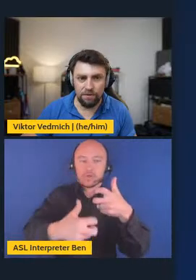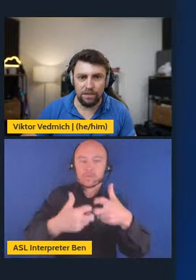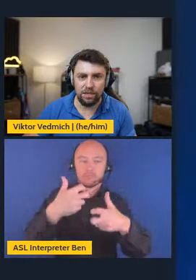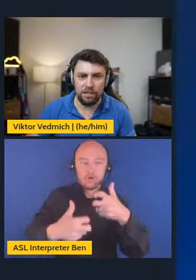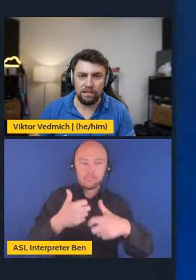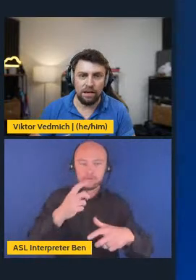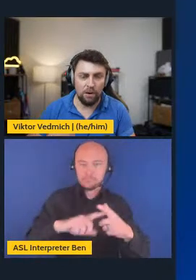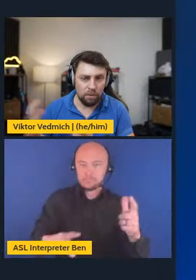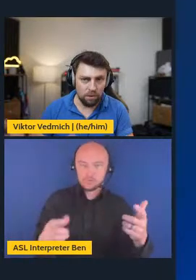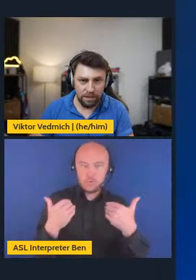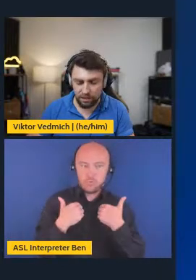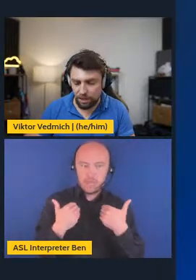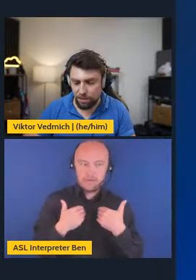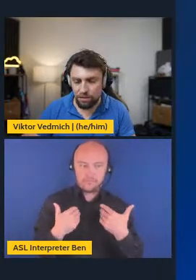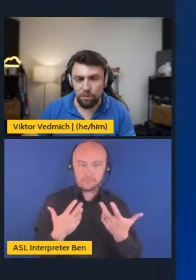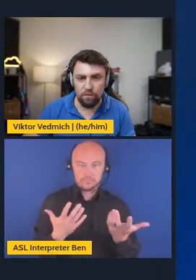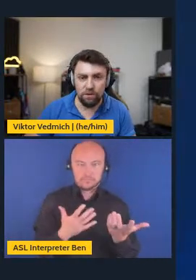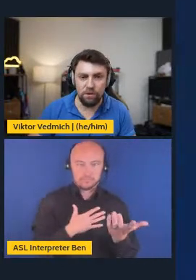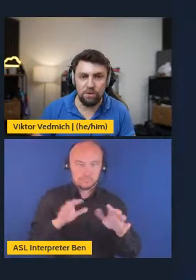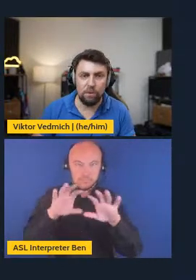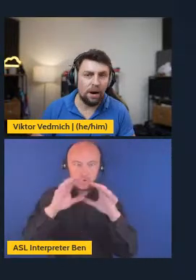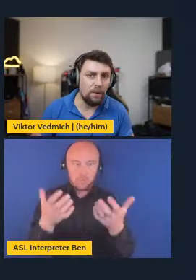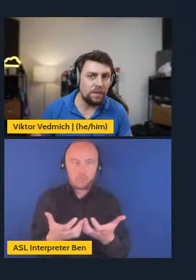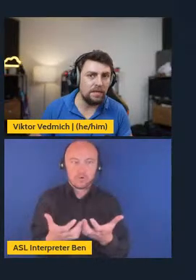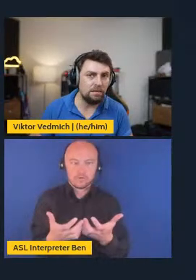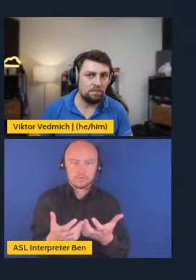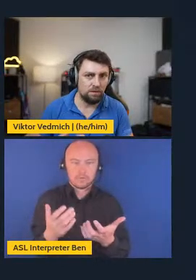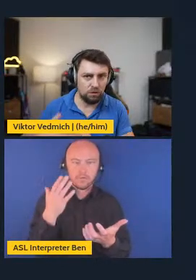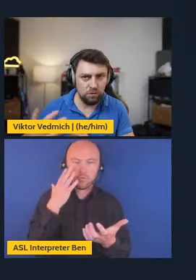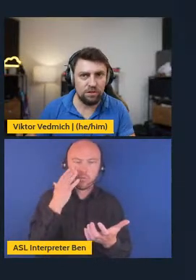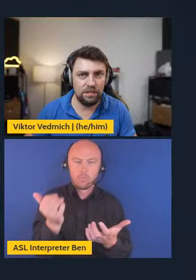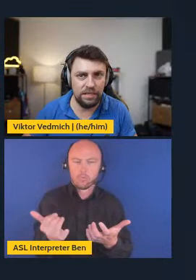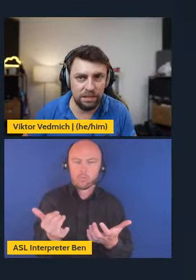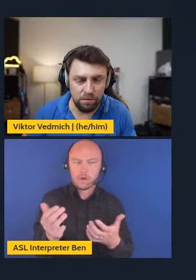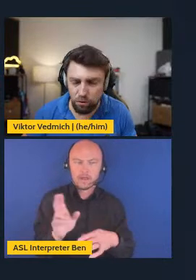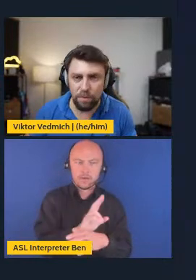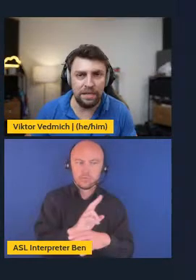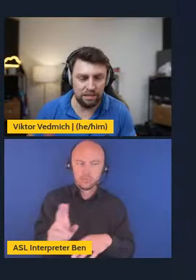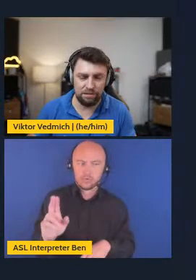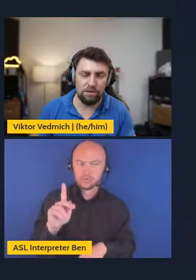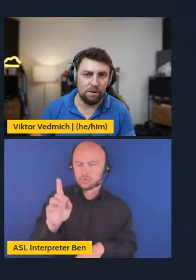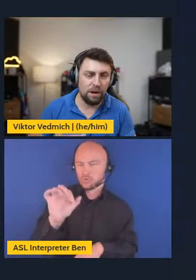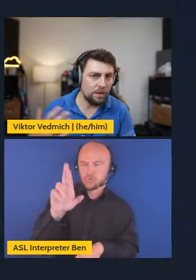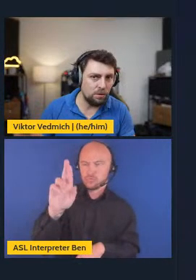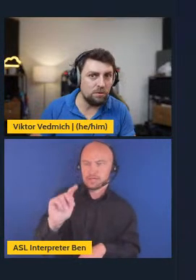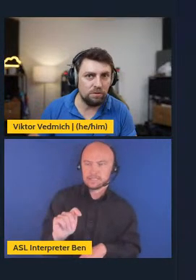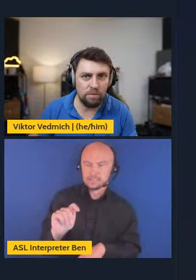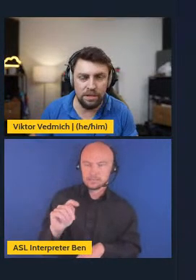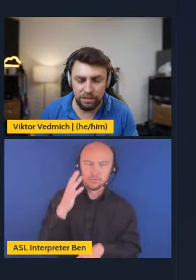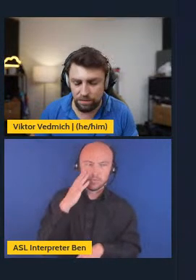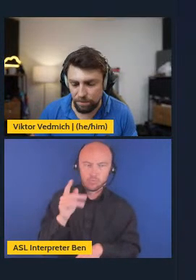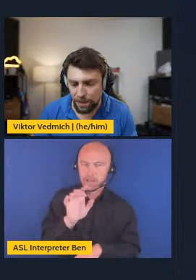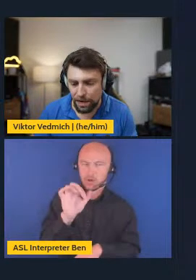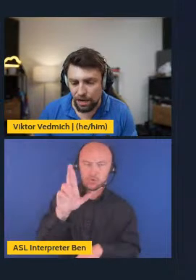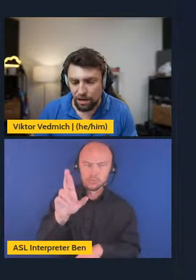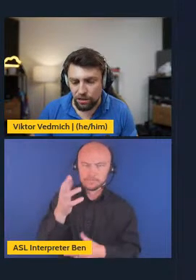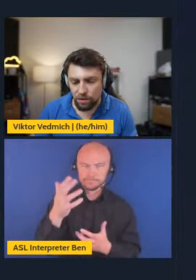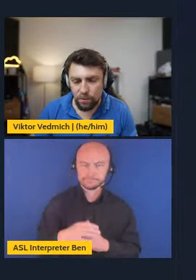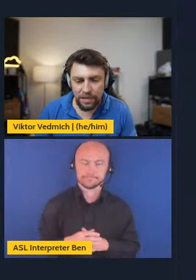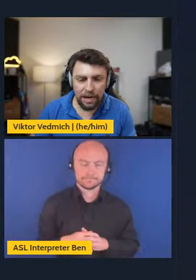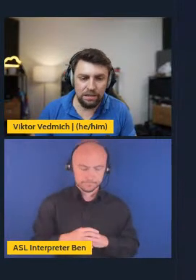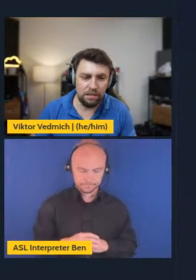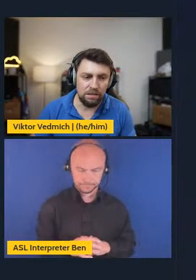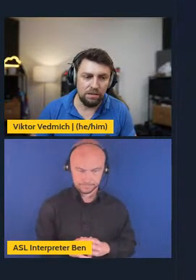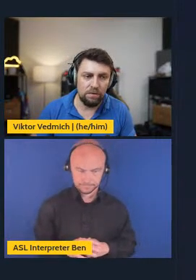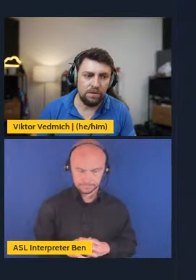have in our world. Like, I mean, first of all, why we use Kubernetes? Sorry, why we use Kubernetes? When